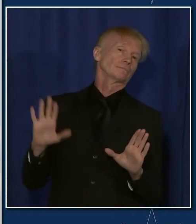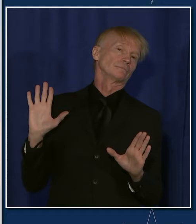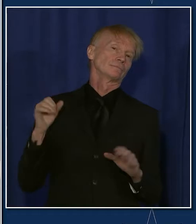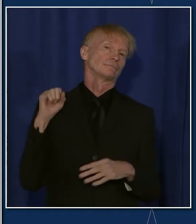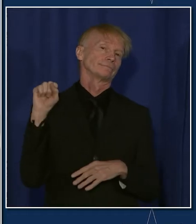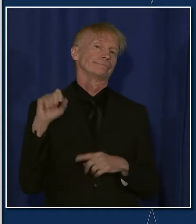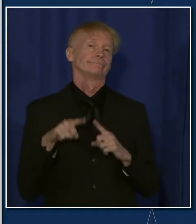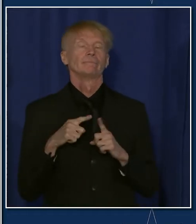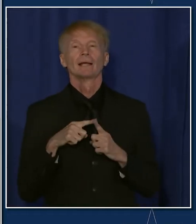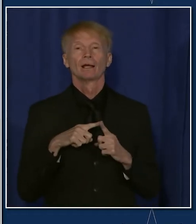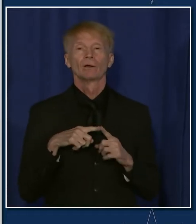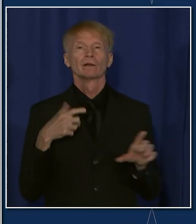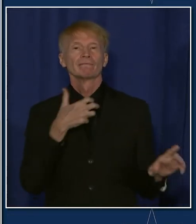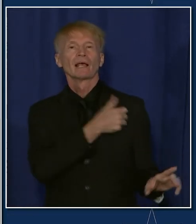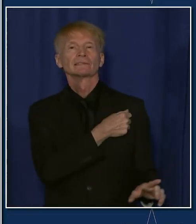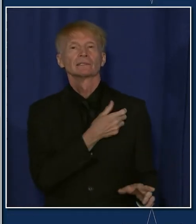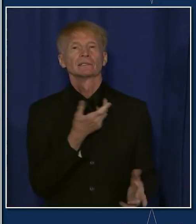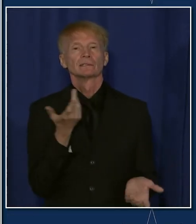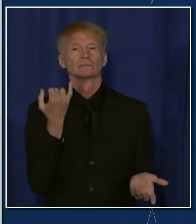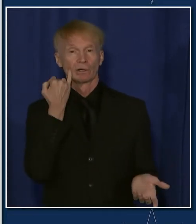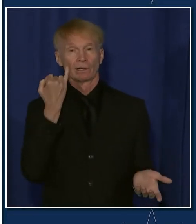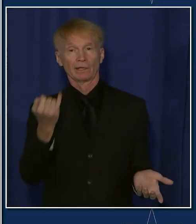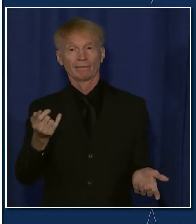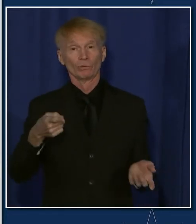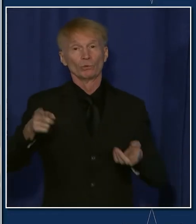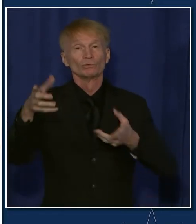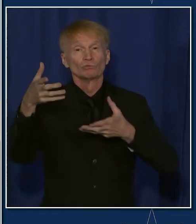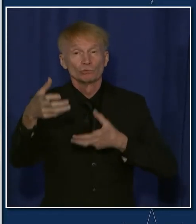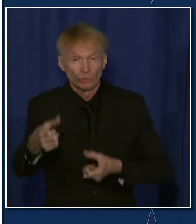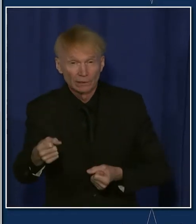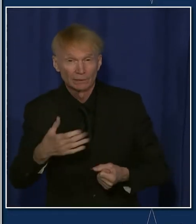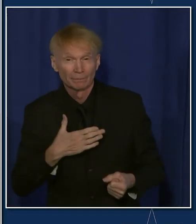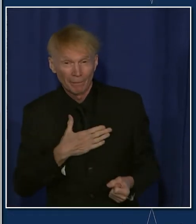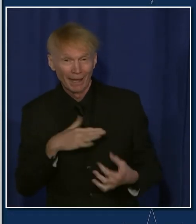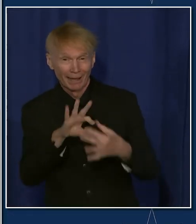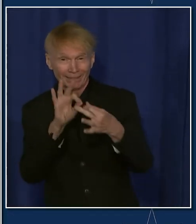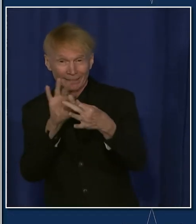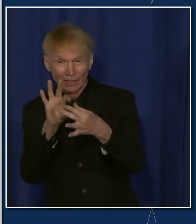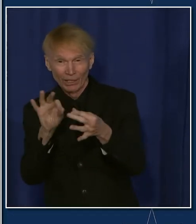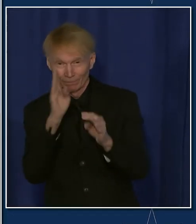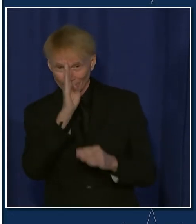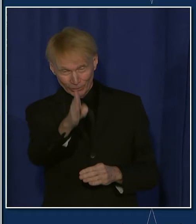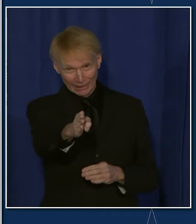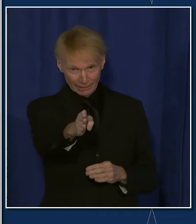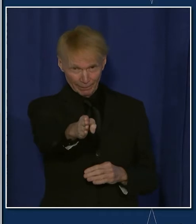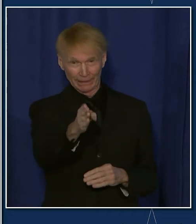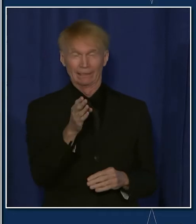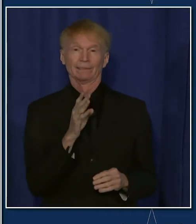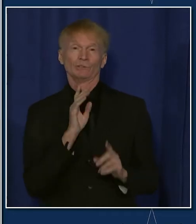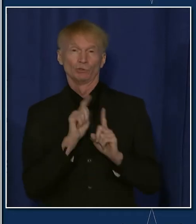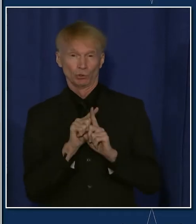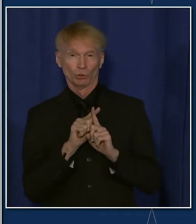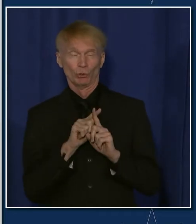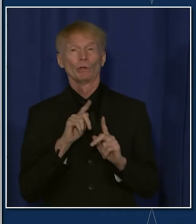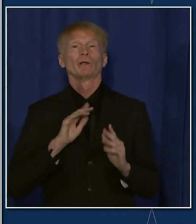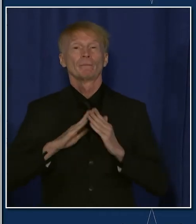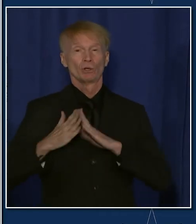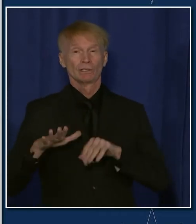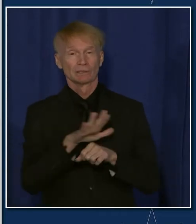vaccines. So if my voice is trusted, I'm speaking directly now to communities of